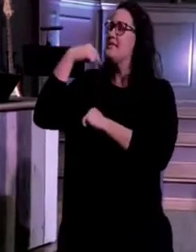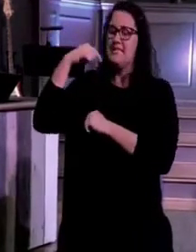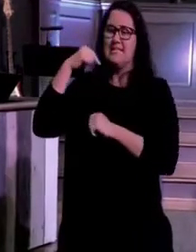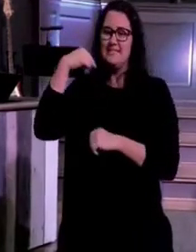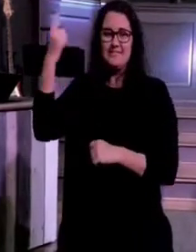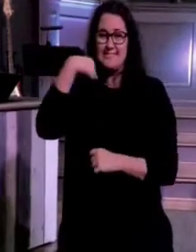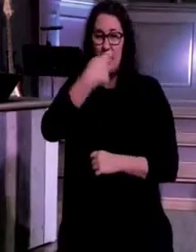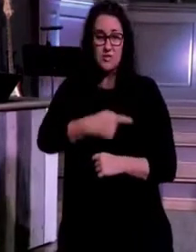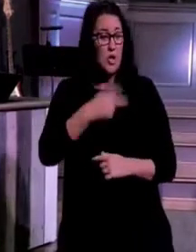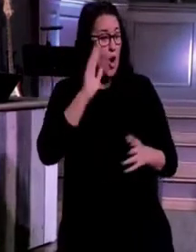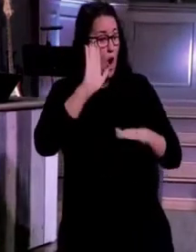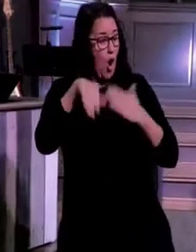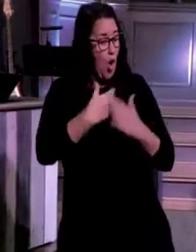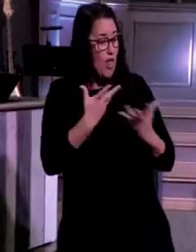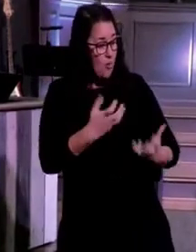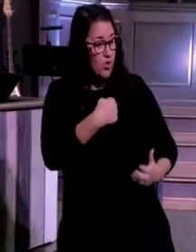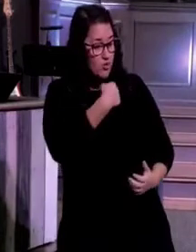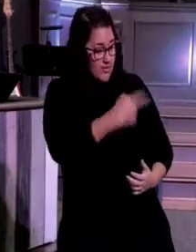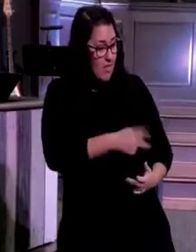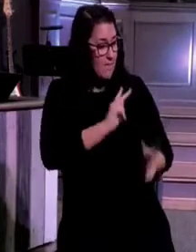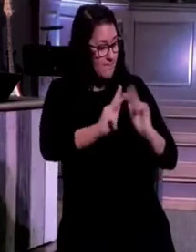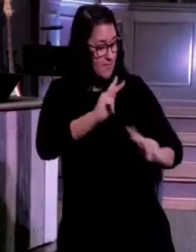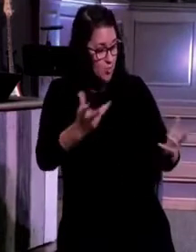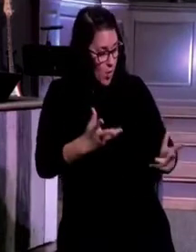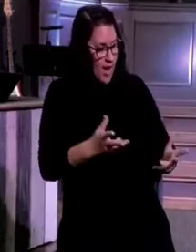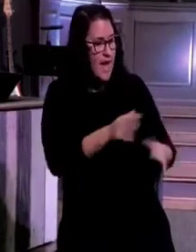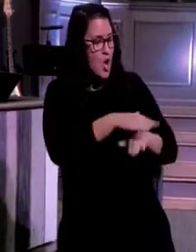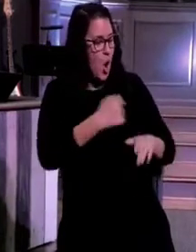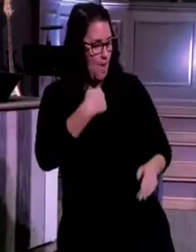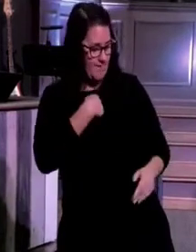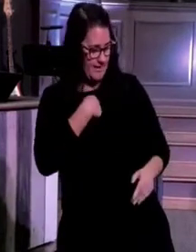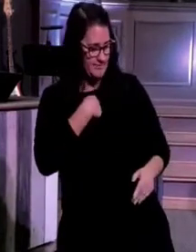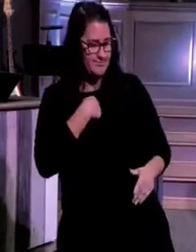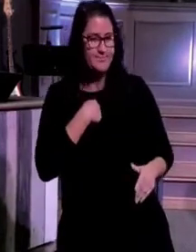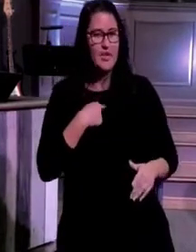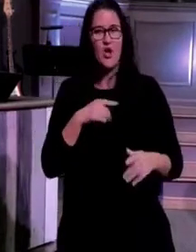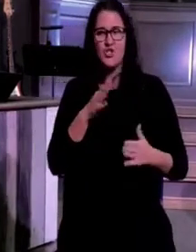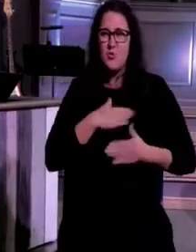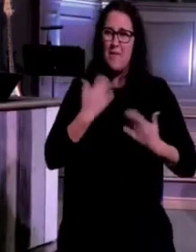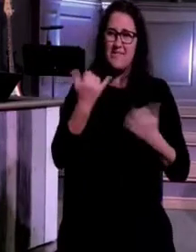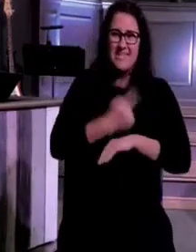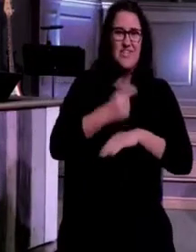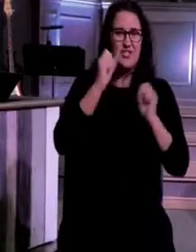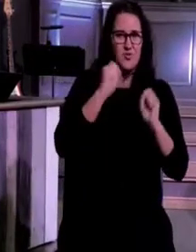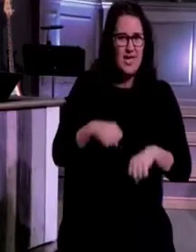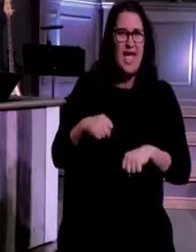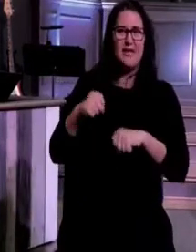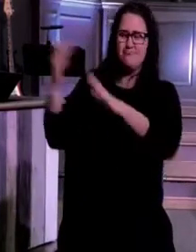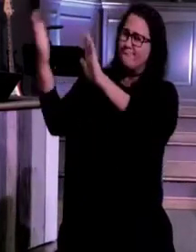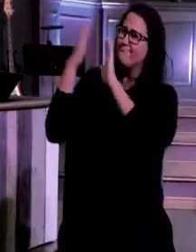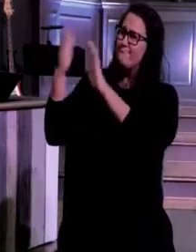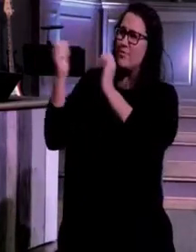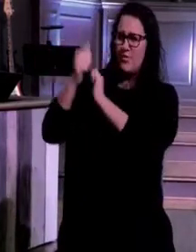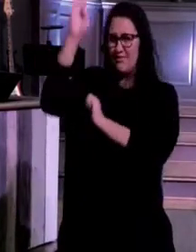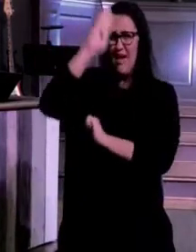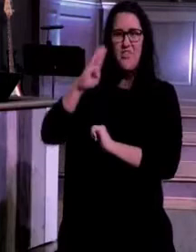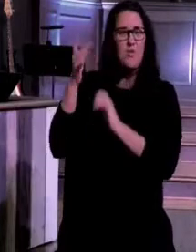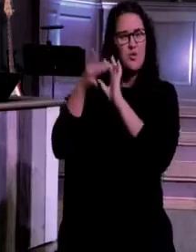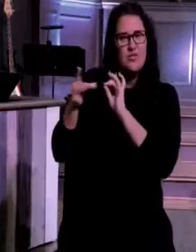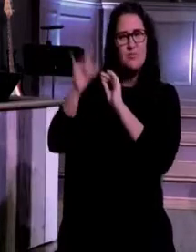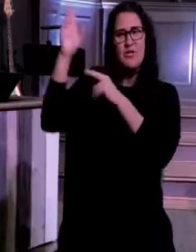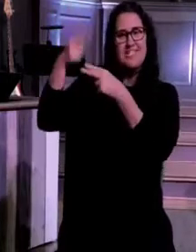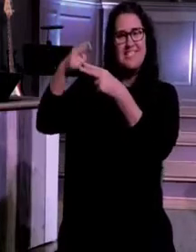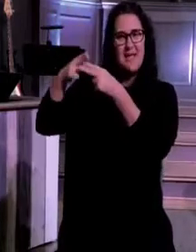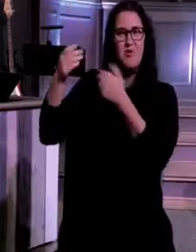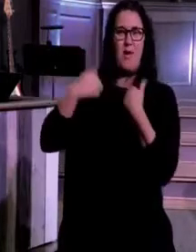is tell the people, "Call unto me." Aren't you glad today that you can walk into the presence of God, that when you whisper his name, you've got